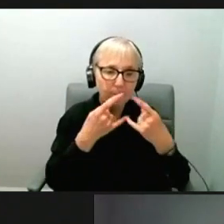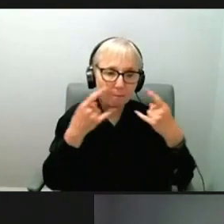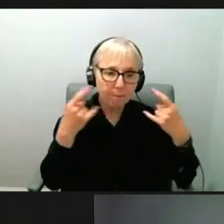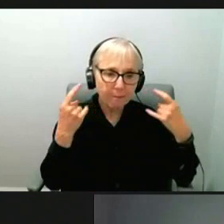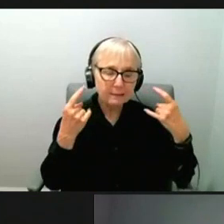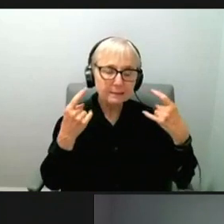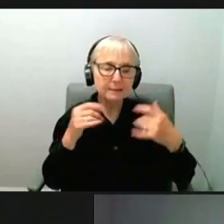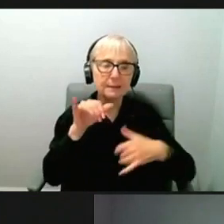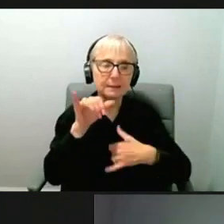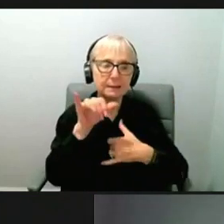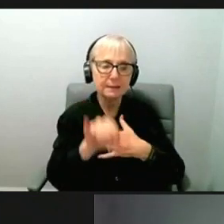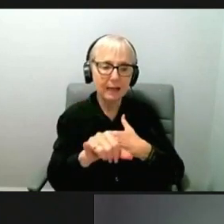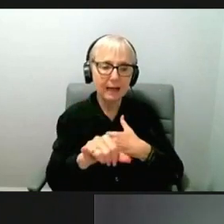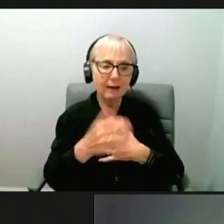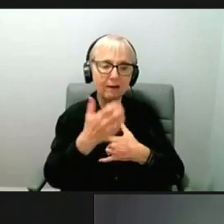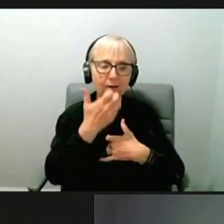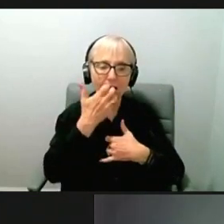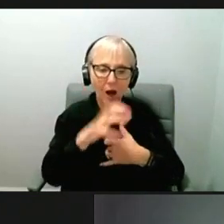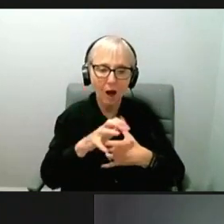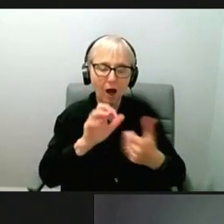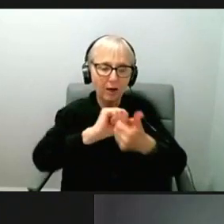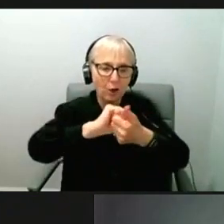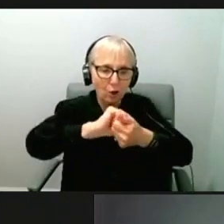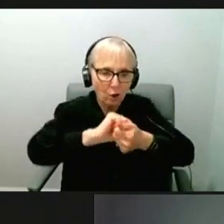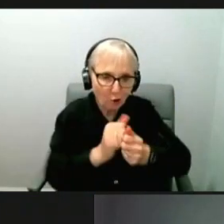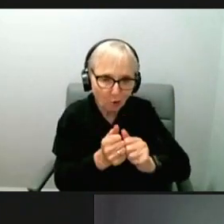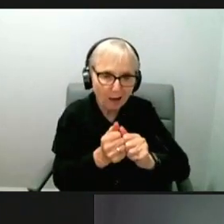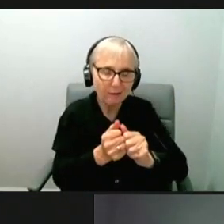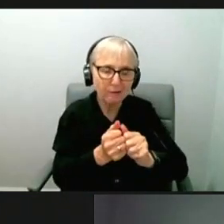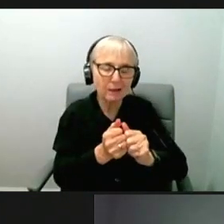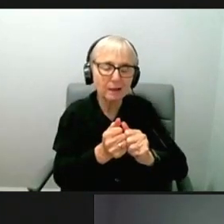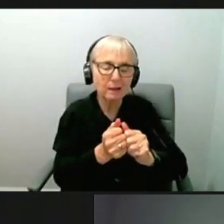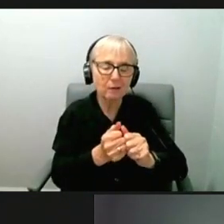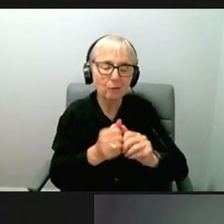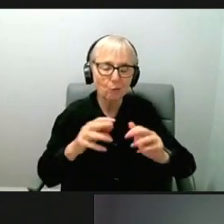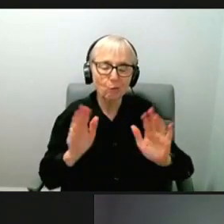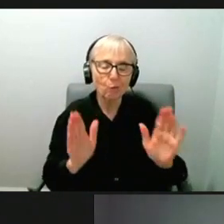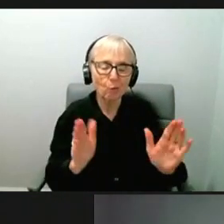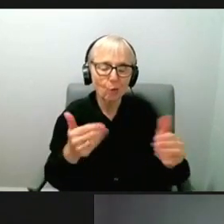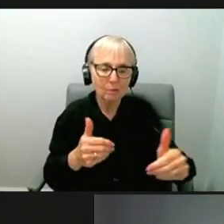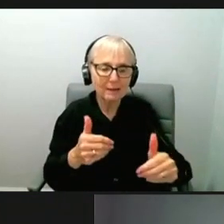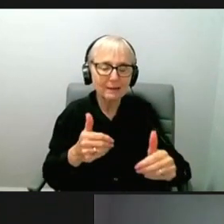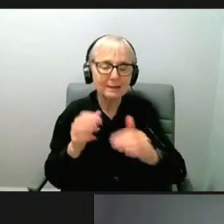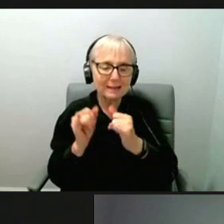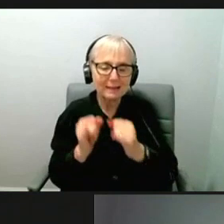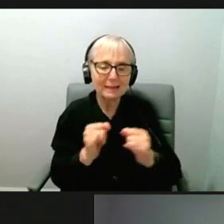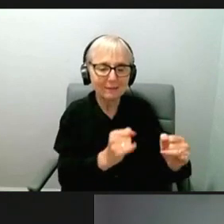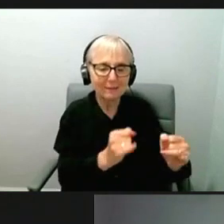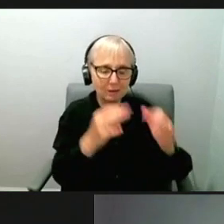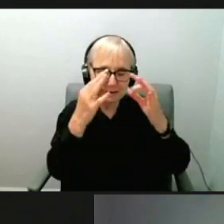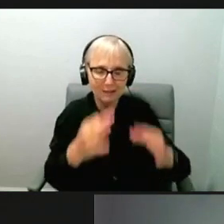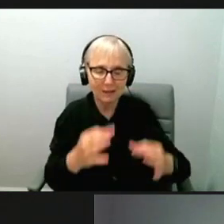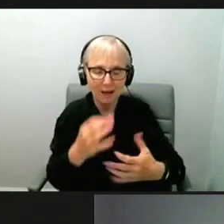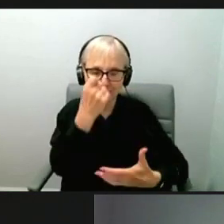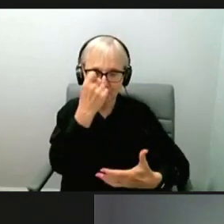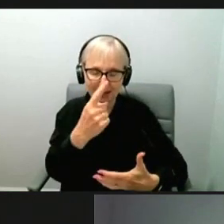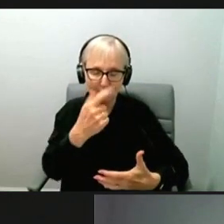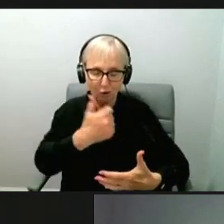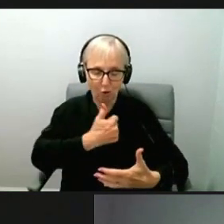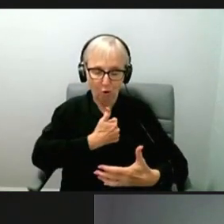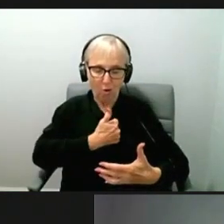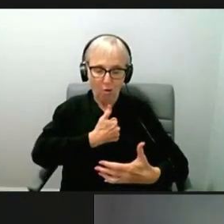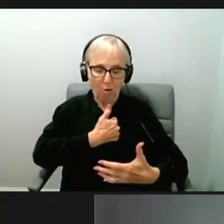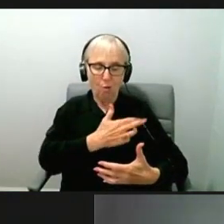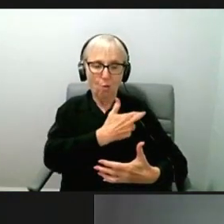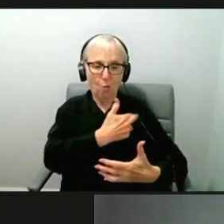hot, crowded, poorly ventilated rooms. It's really more of that individual decision-making based on what your understanding of your own personal